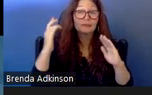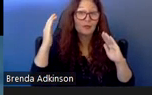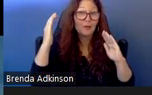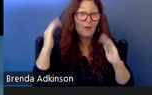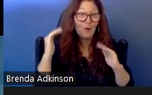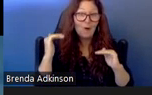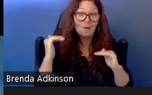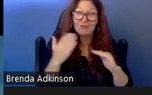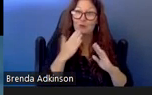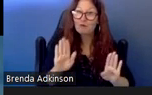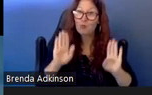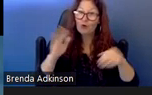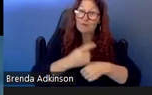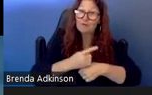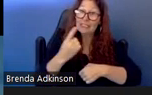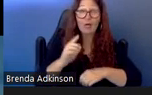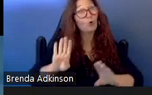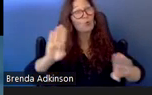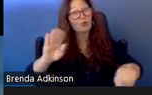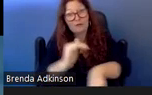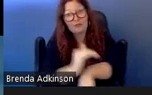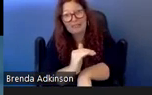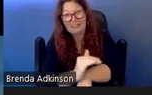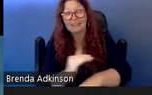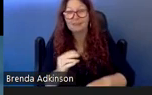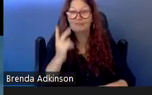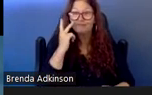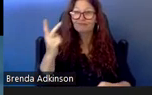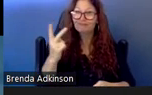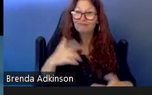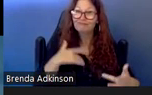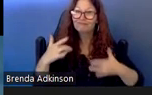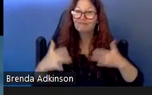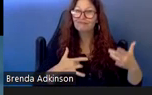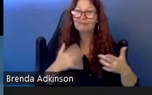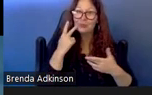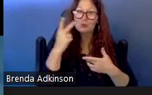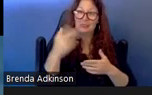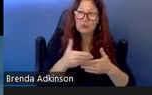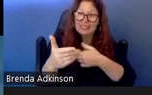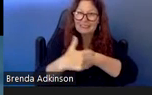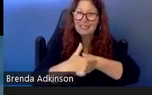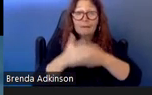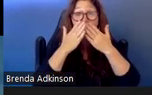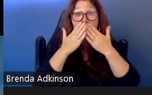day or good evening. And we look forward to seeing you the next time. Thanks again.